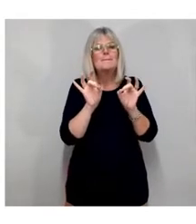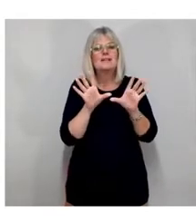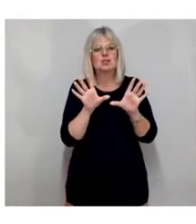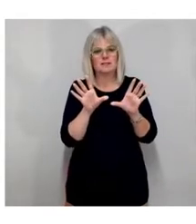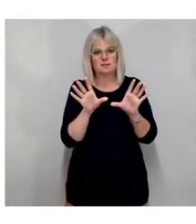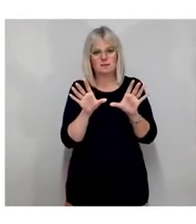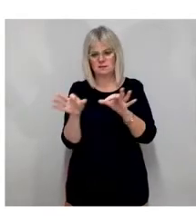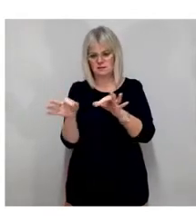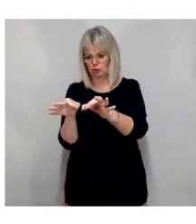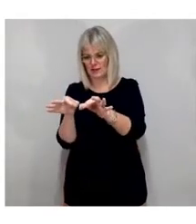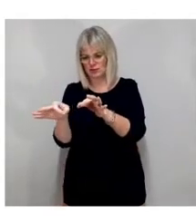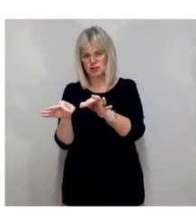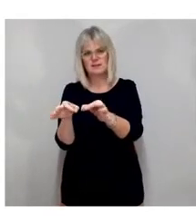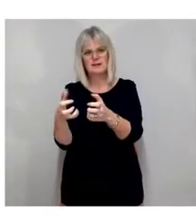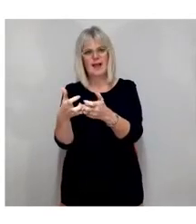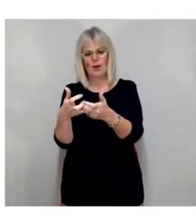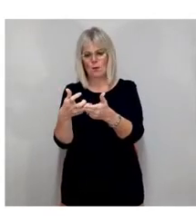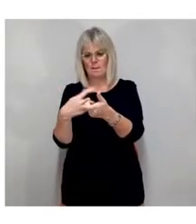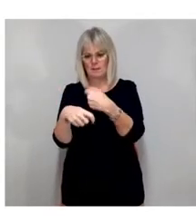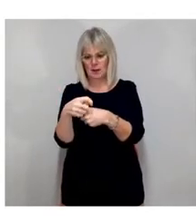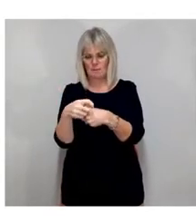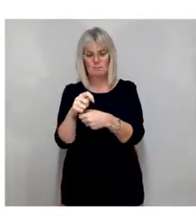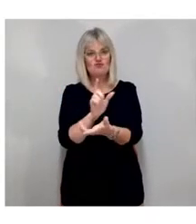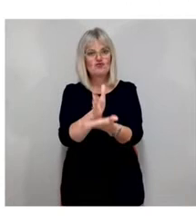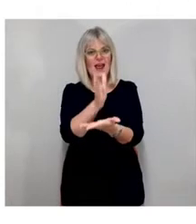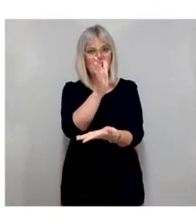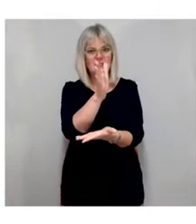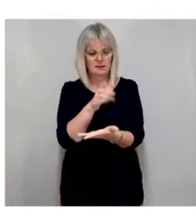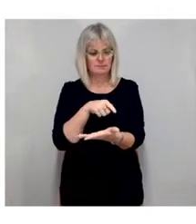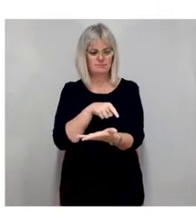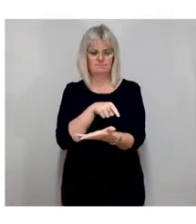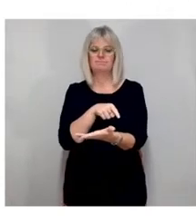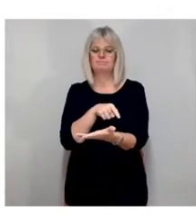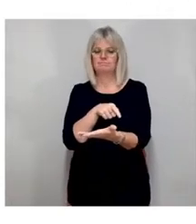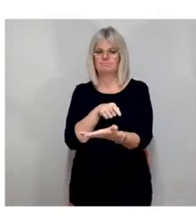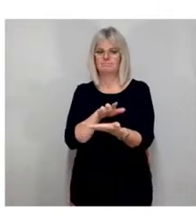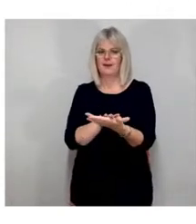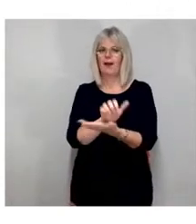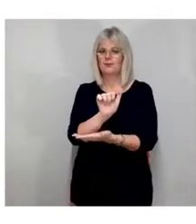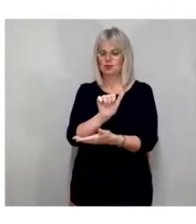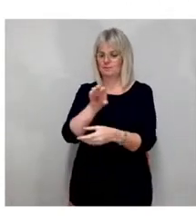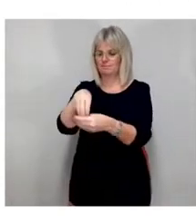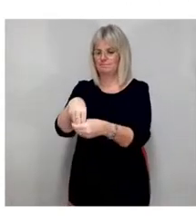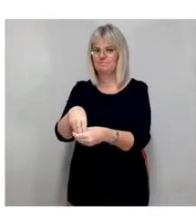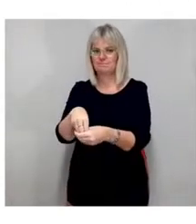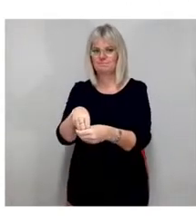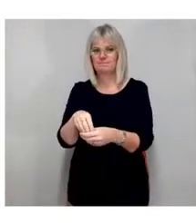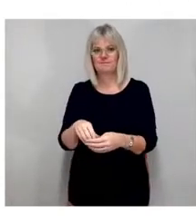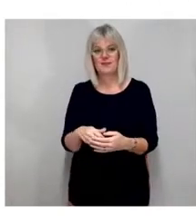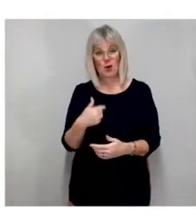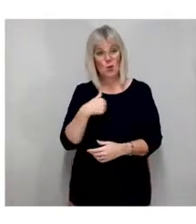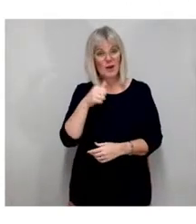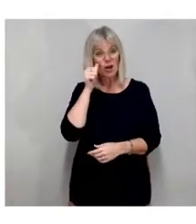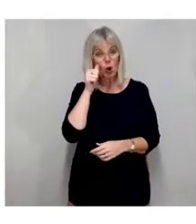And culture eats strategy for breakfast. I mean, we know that for a fact. If you don't focus on the cultural elements that need to